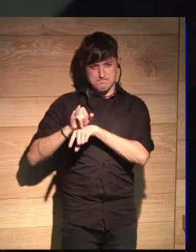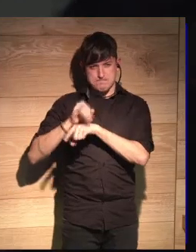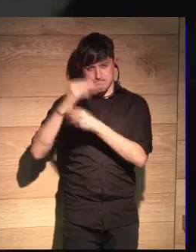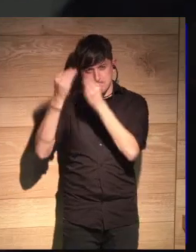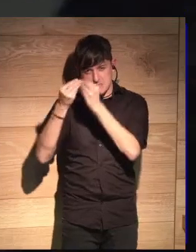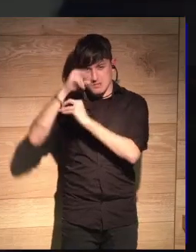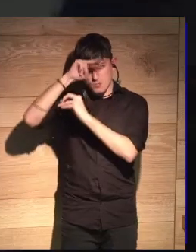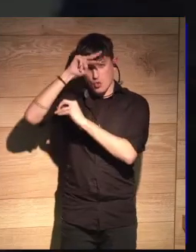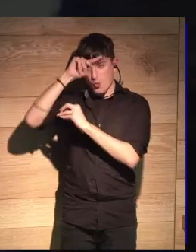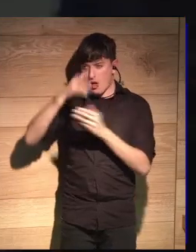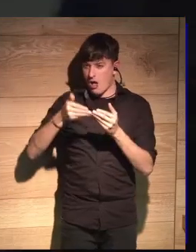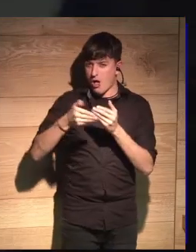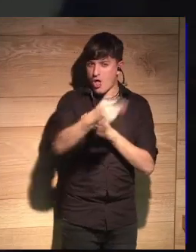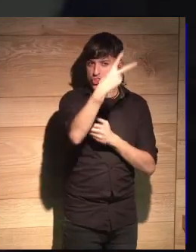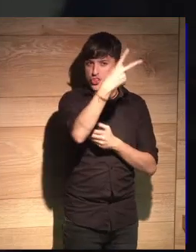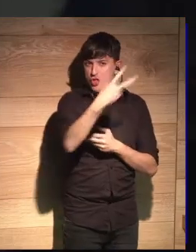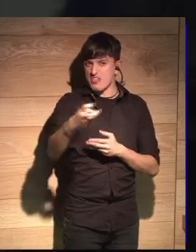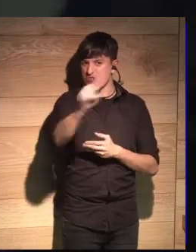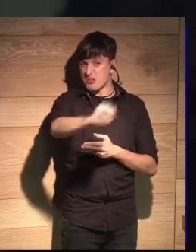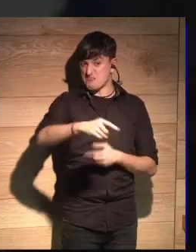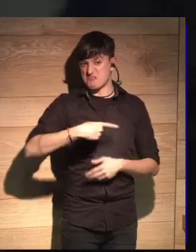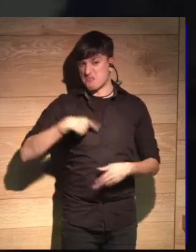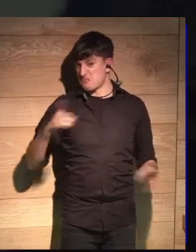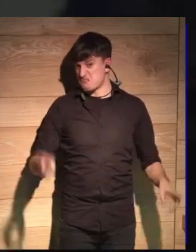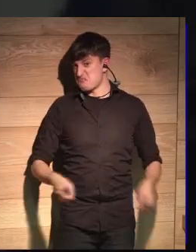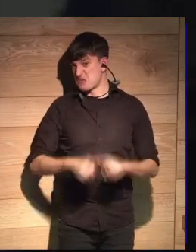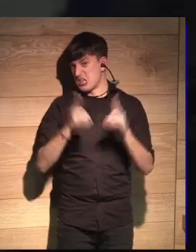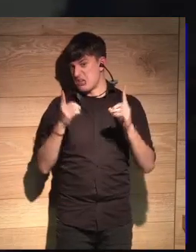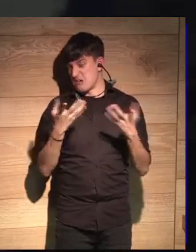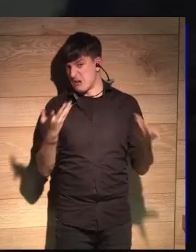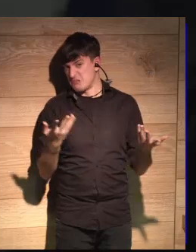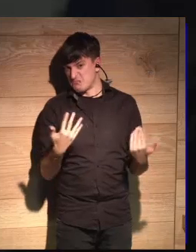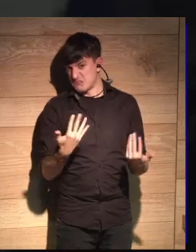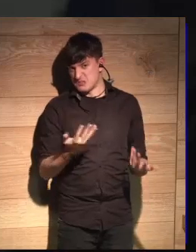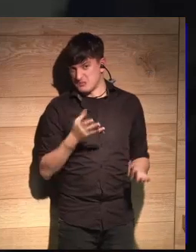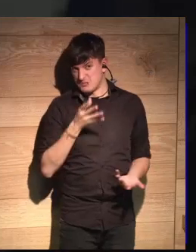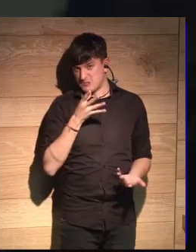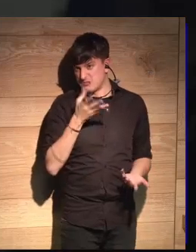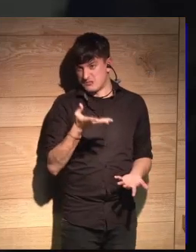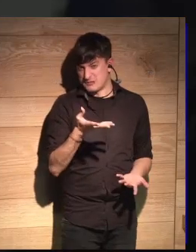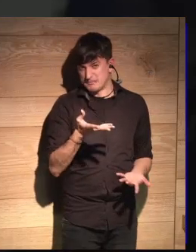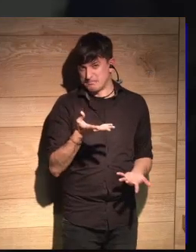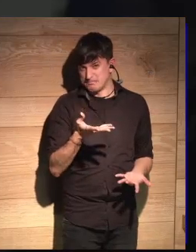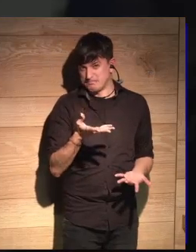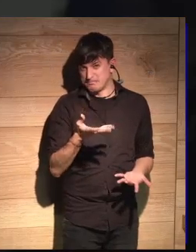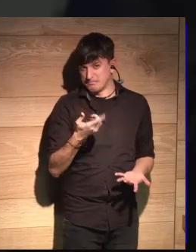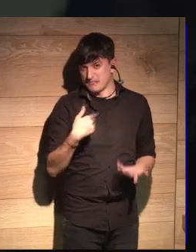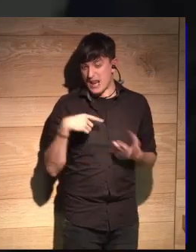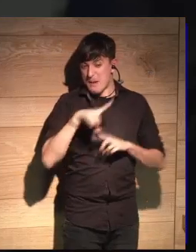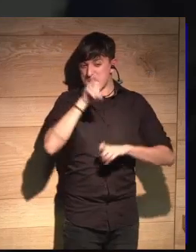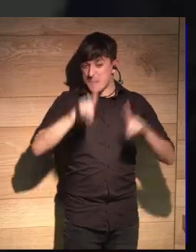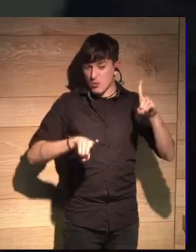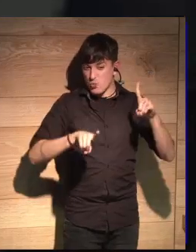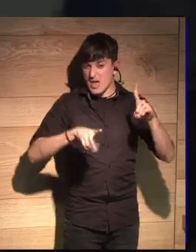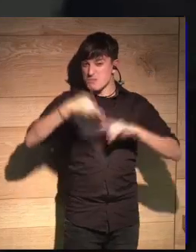now. I don't care about what will happen 200 years from now, because the only important question is what's going to